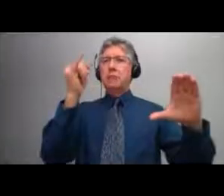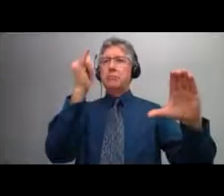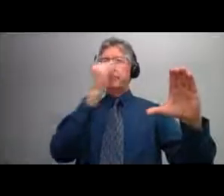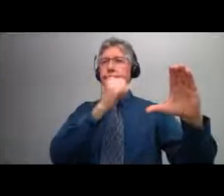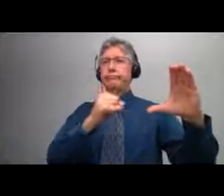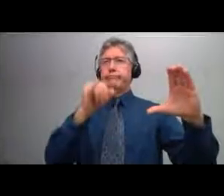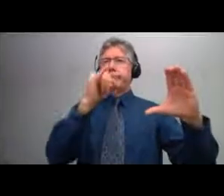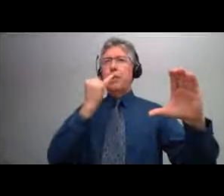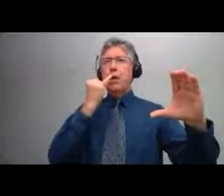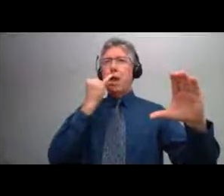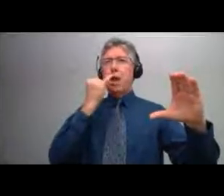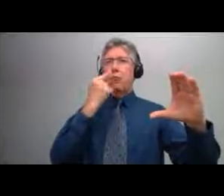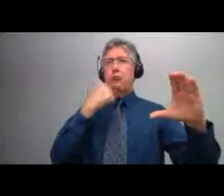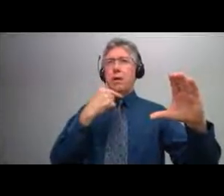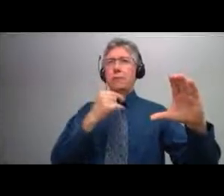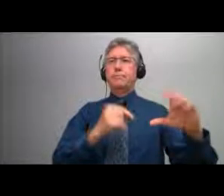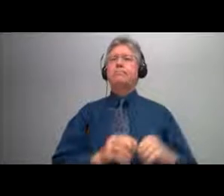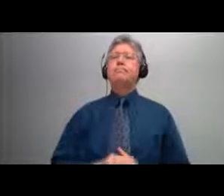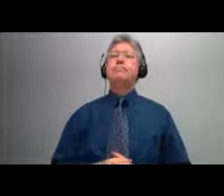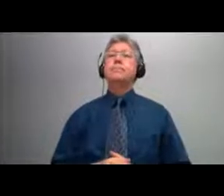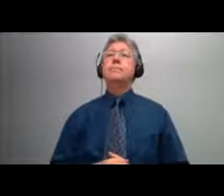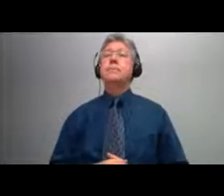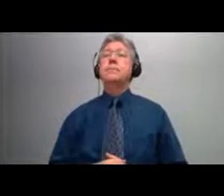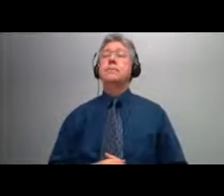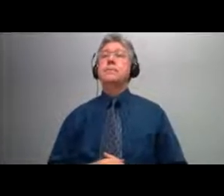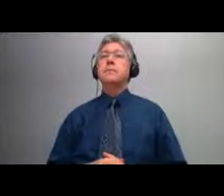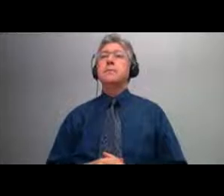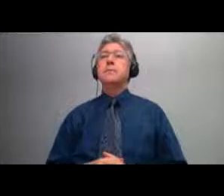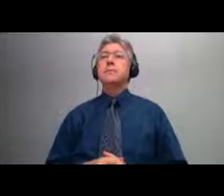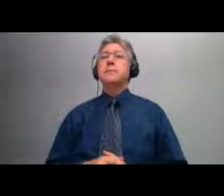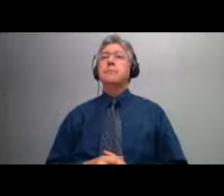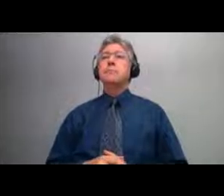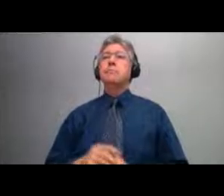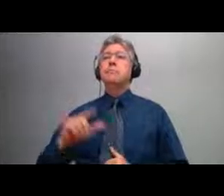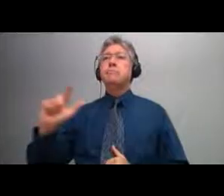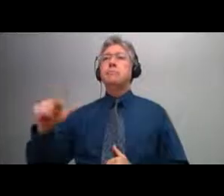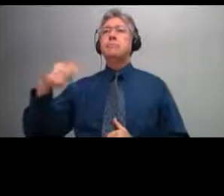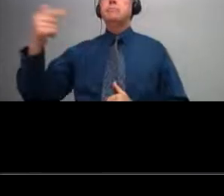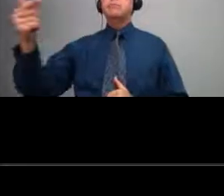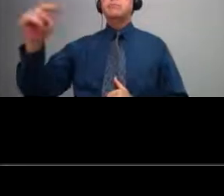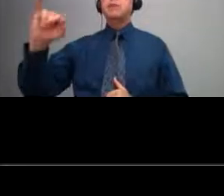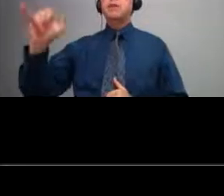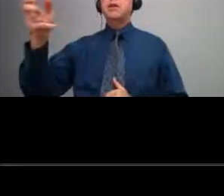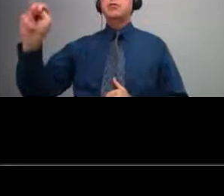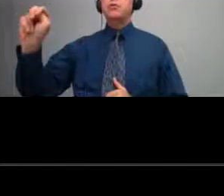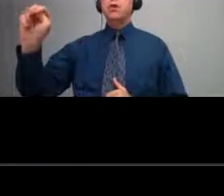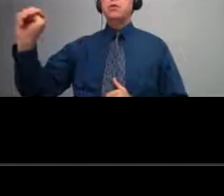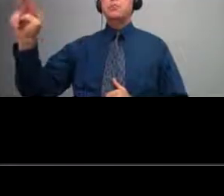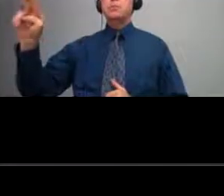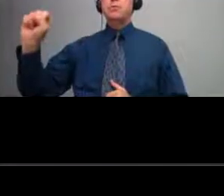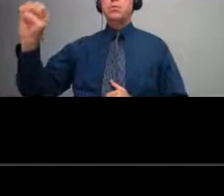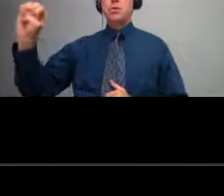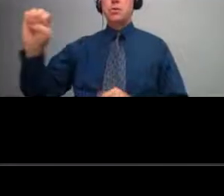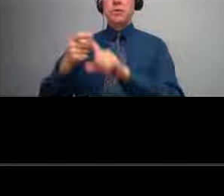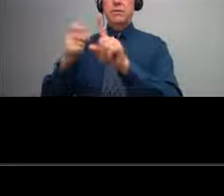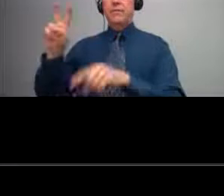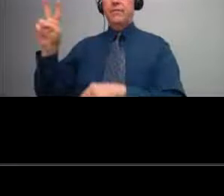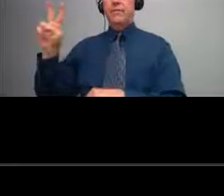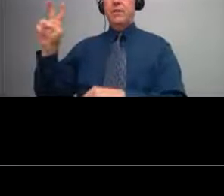dashed circles on the graphic. Now I will turn it over to John Muse with VDOT to discuss